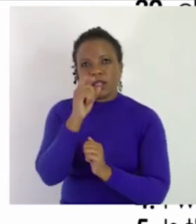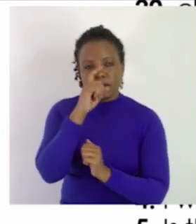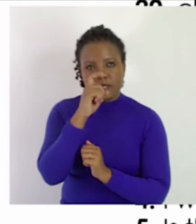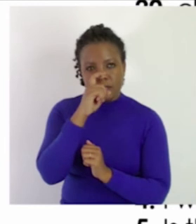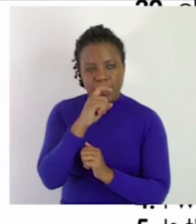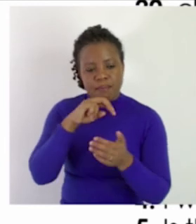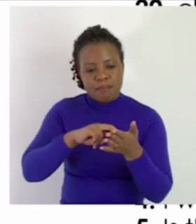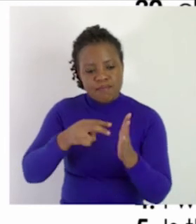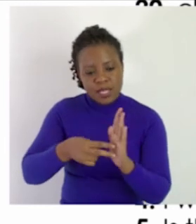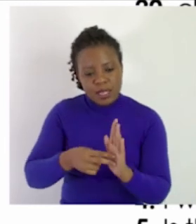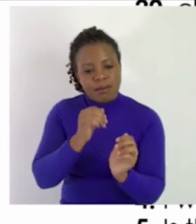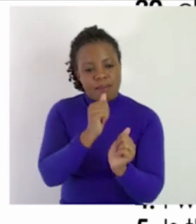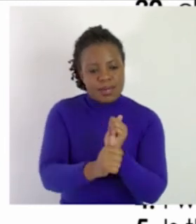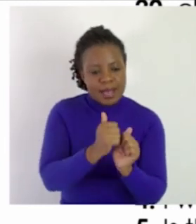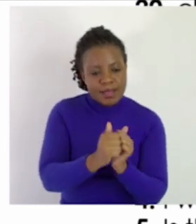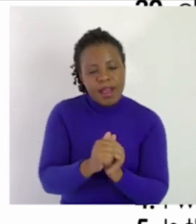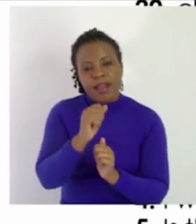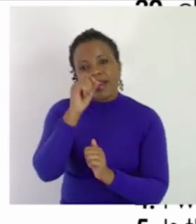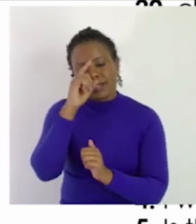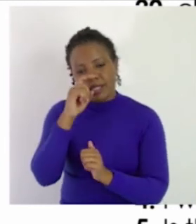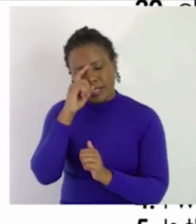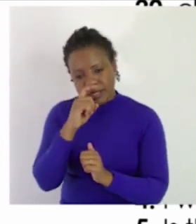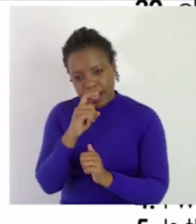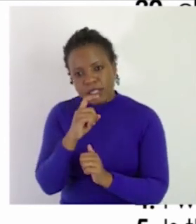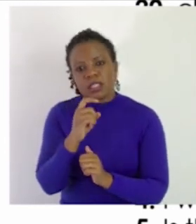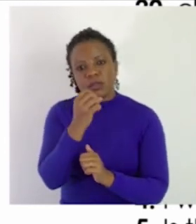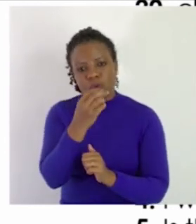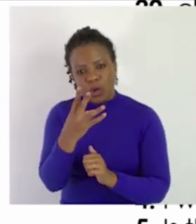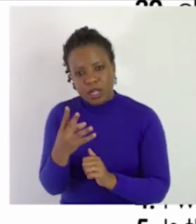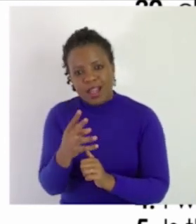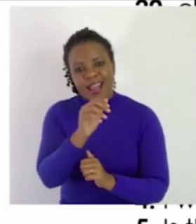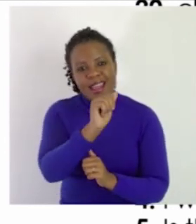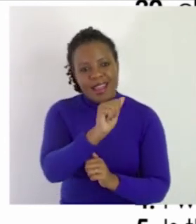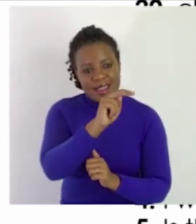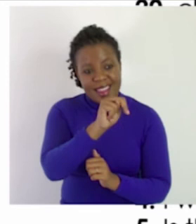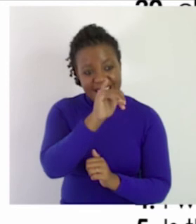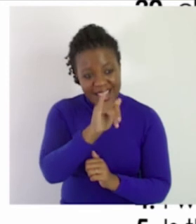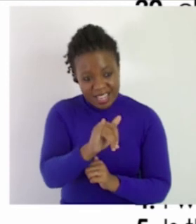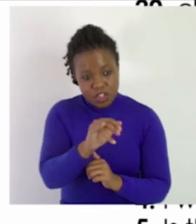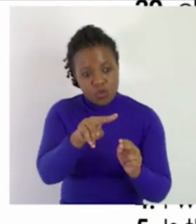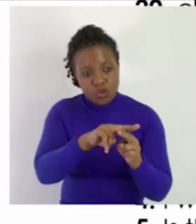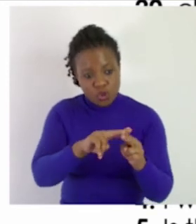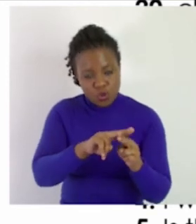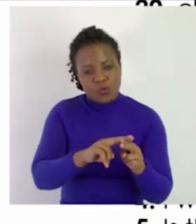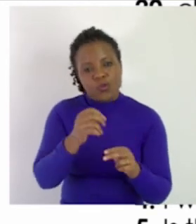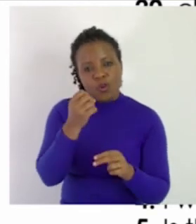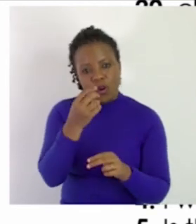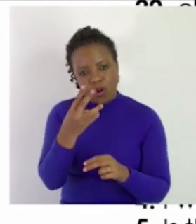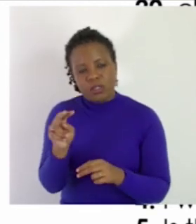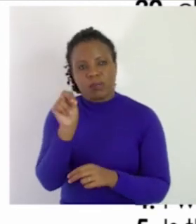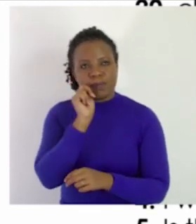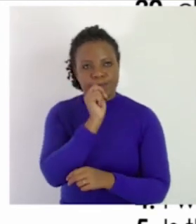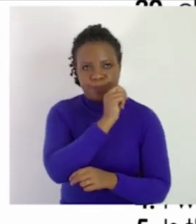them. So any is used on countable in that respect. Then number 2